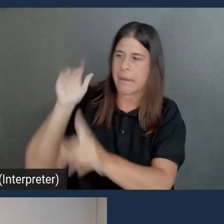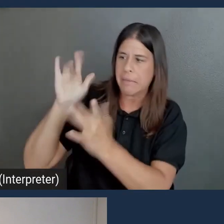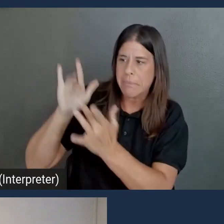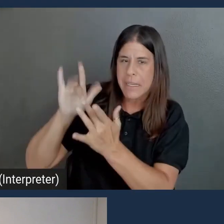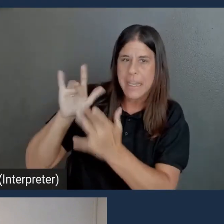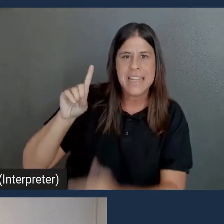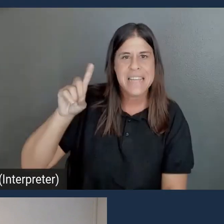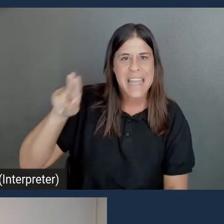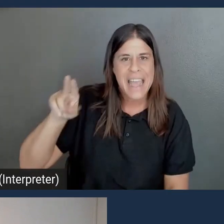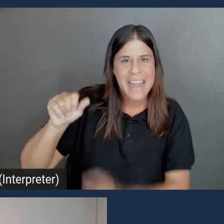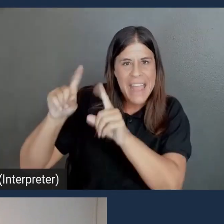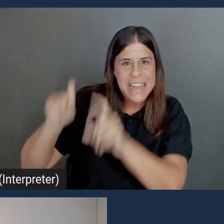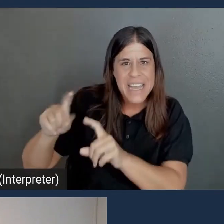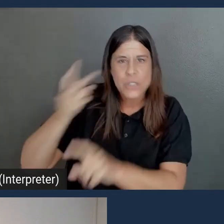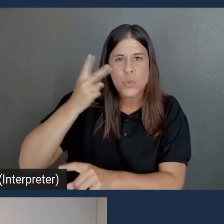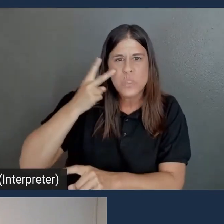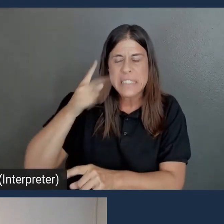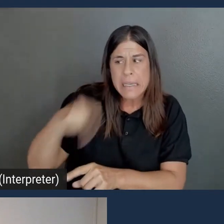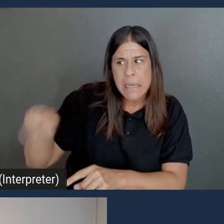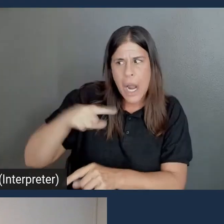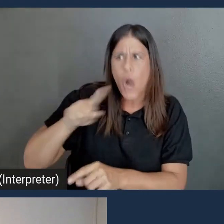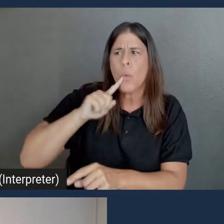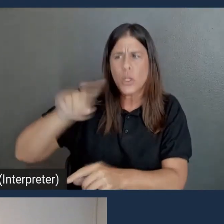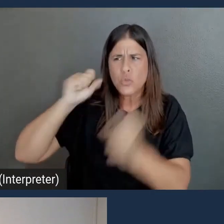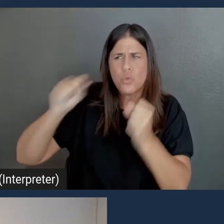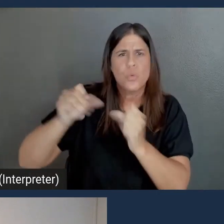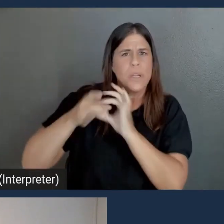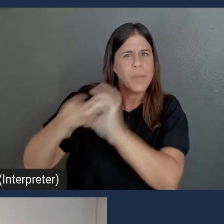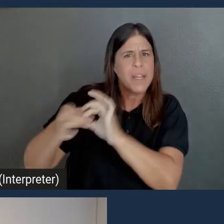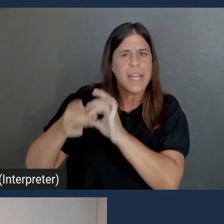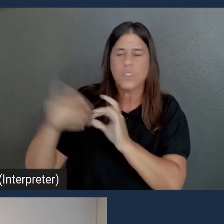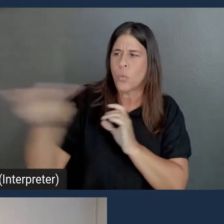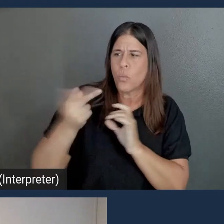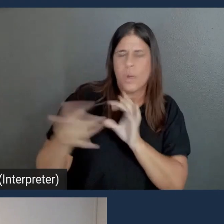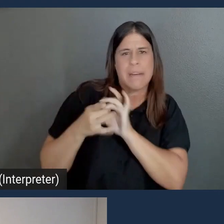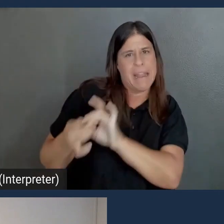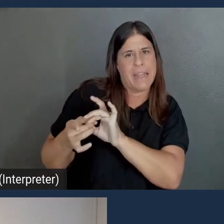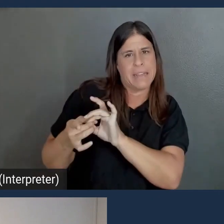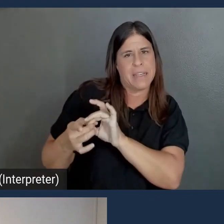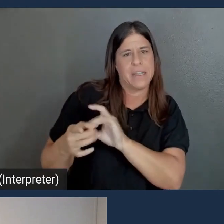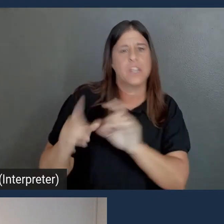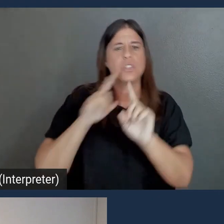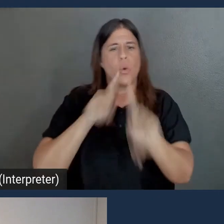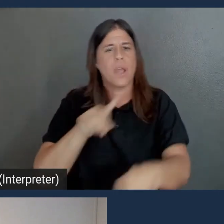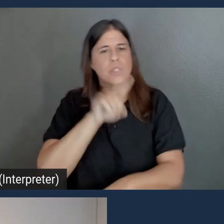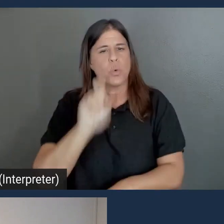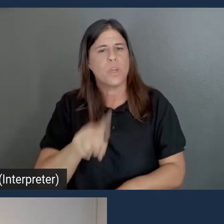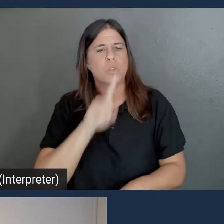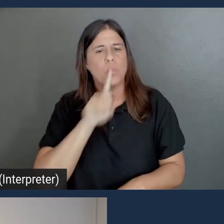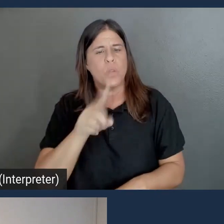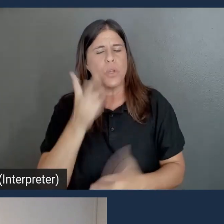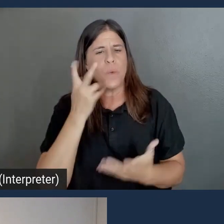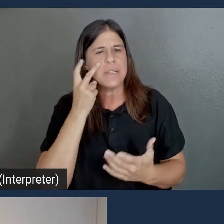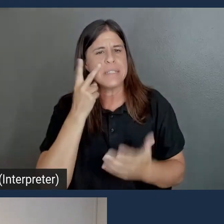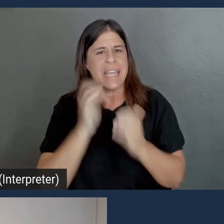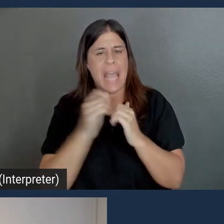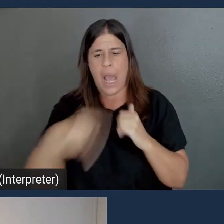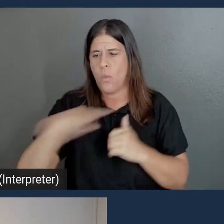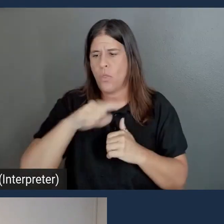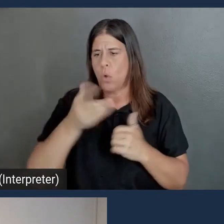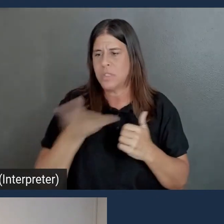test from that will link us back together. So answering those questions where you're really looking at how those items are